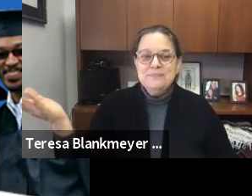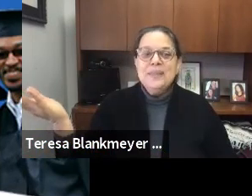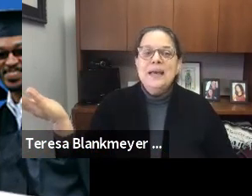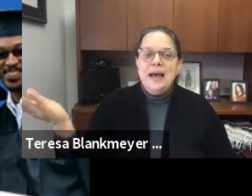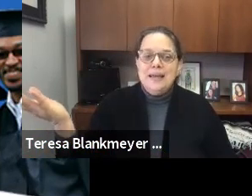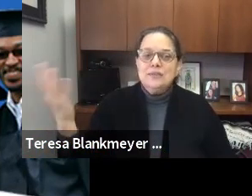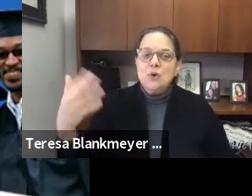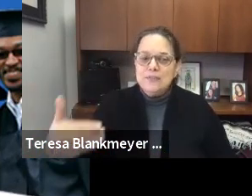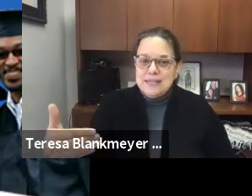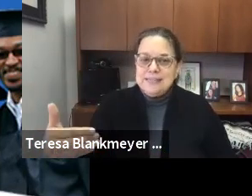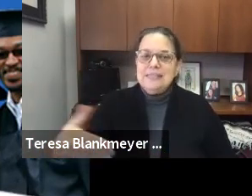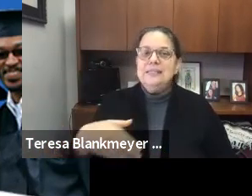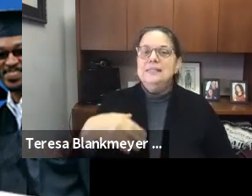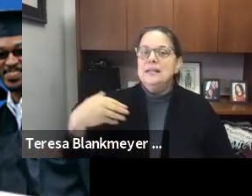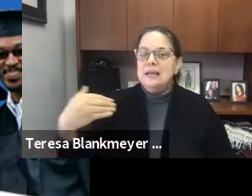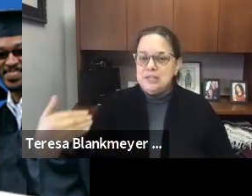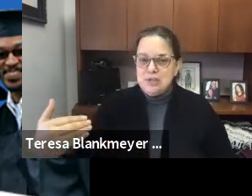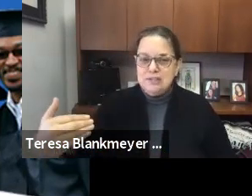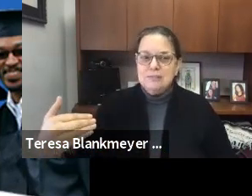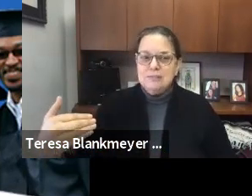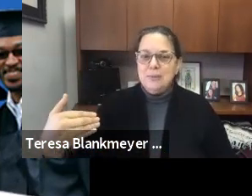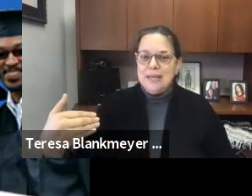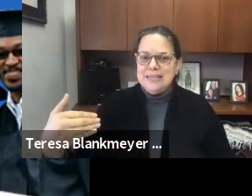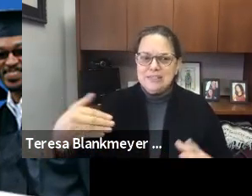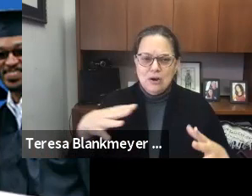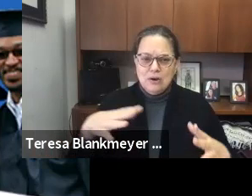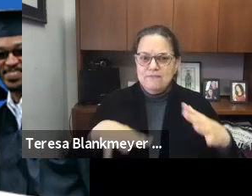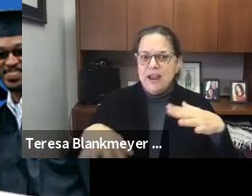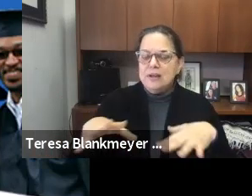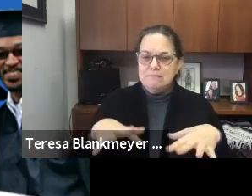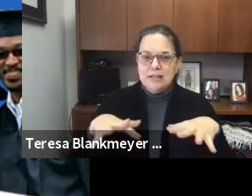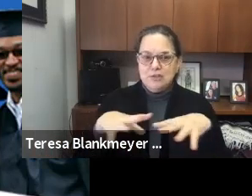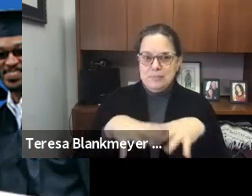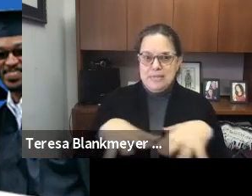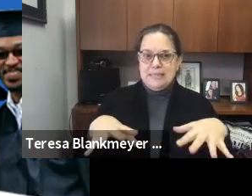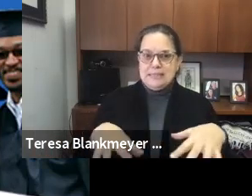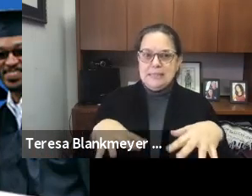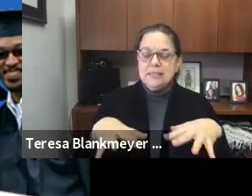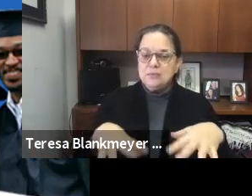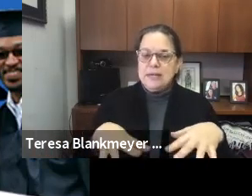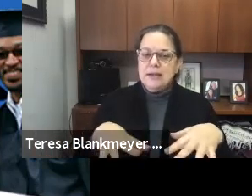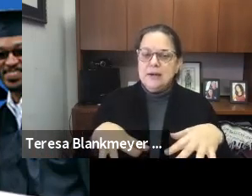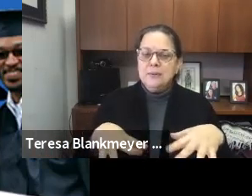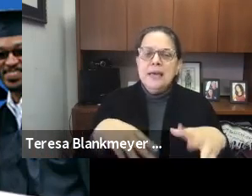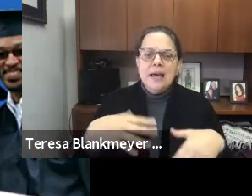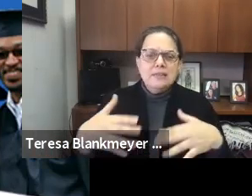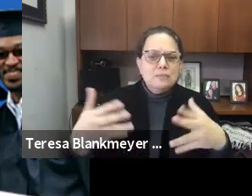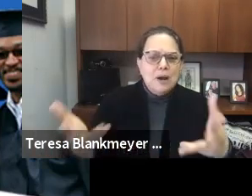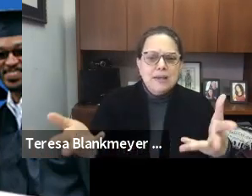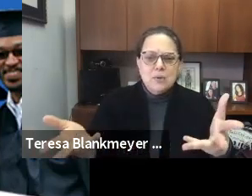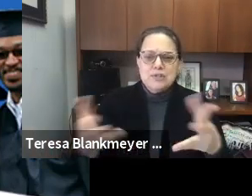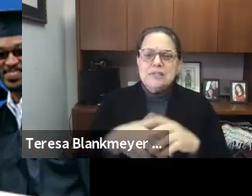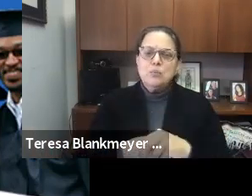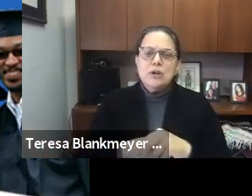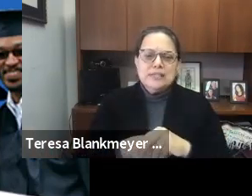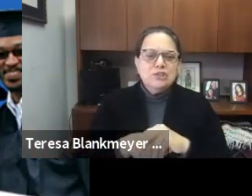commission? And COVID-19, climate change, bioethics are very much being discussed right now. And